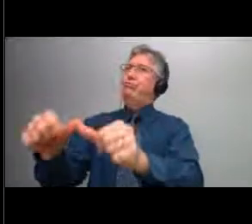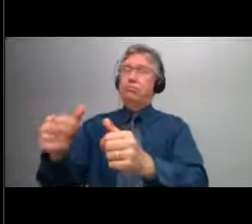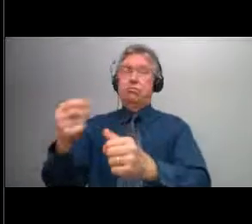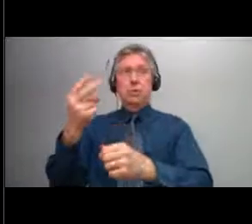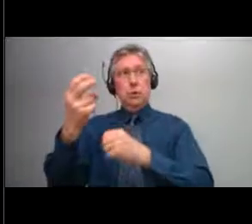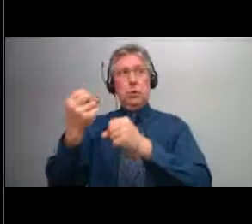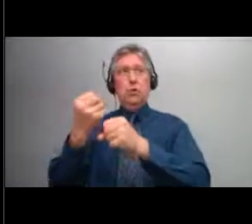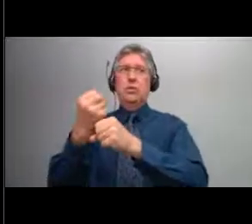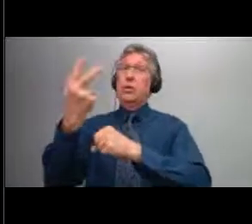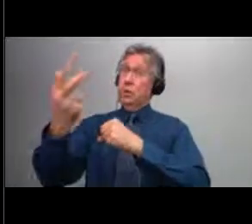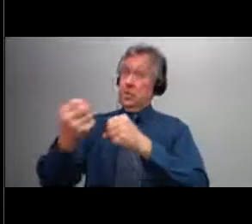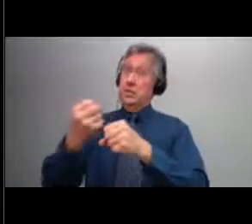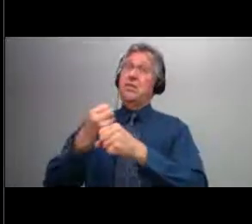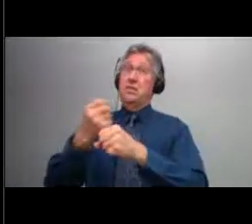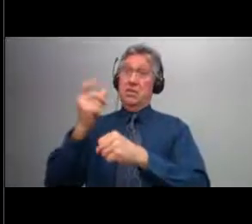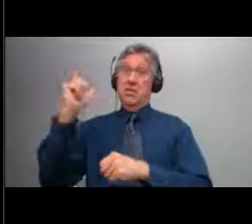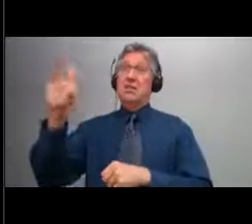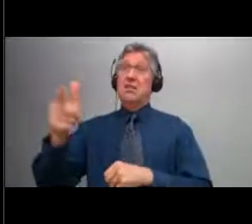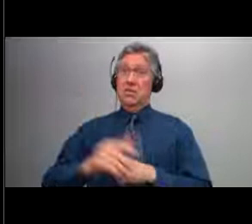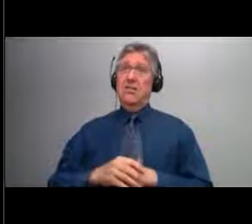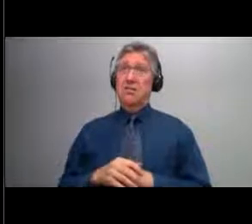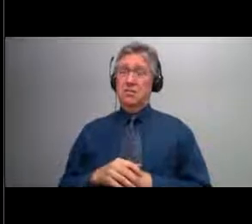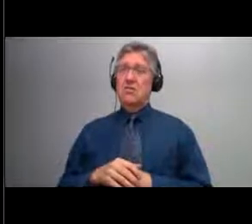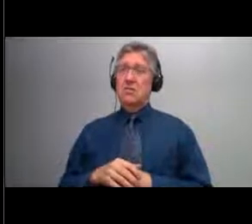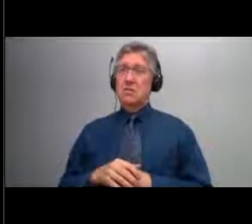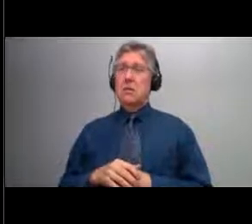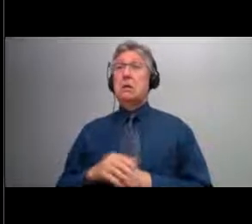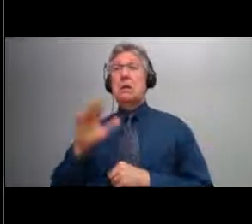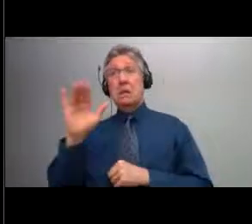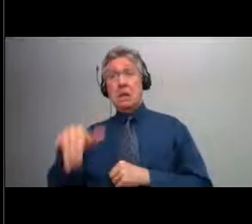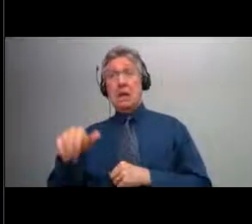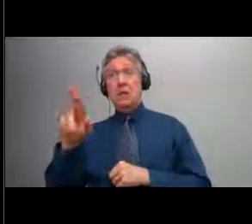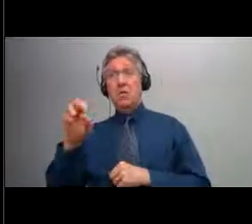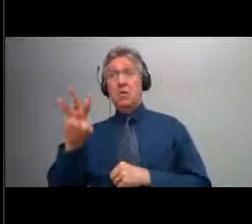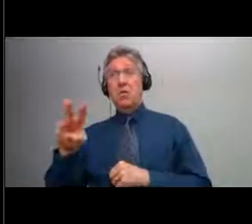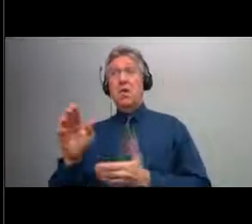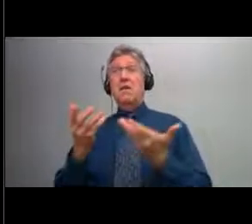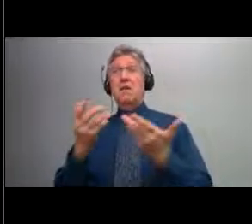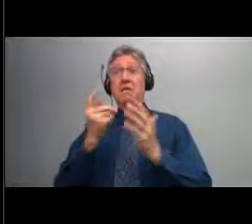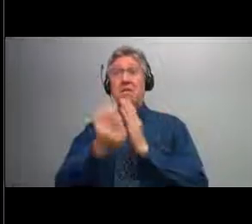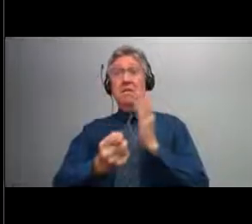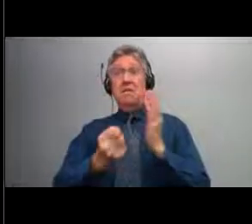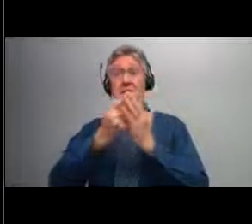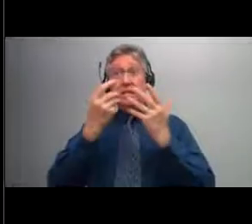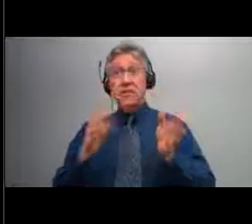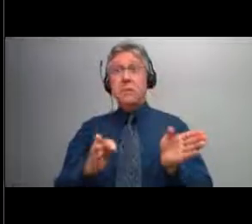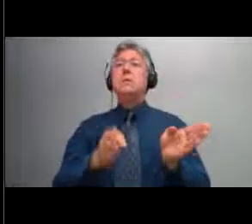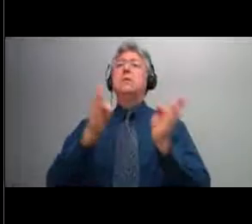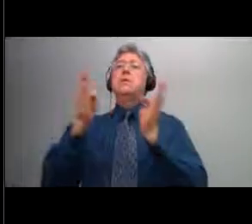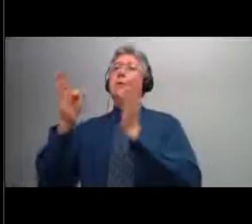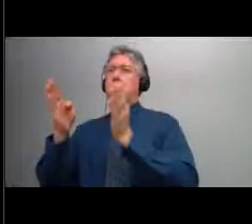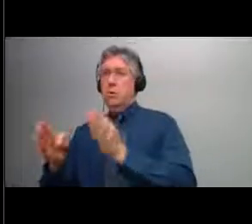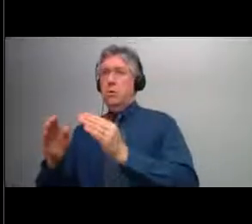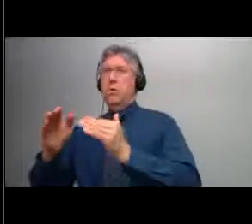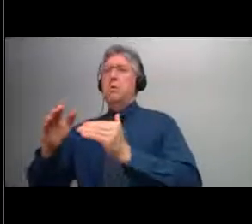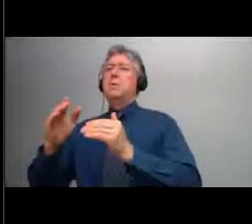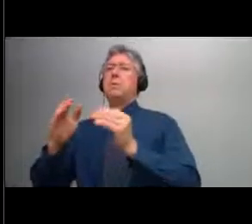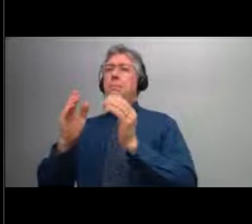years. And then once the right-of-way phase is over, then we will develop the design for the construction